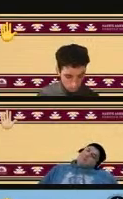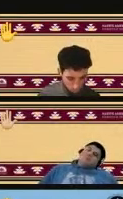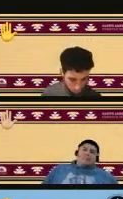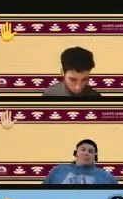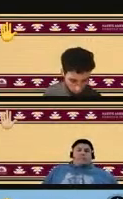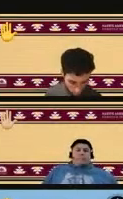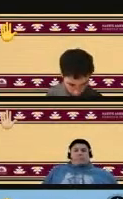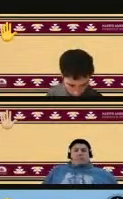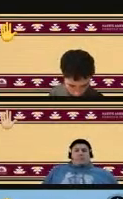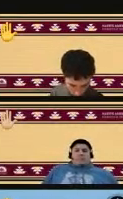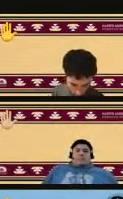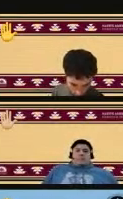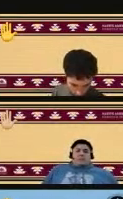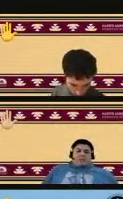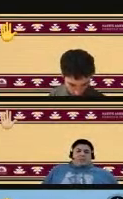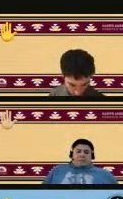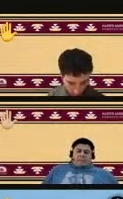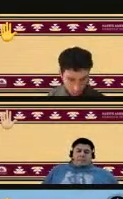Yeah,